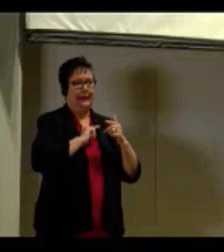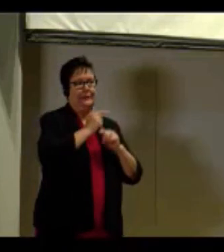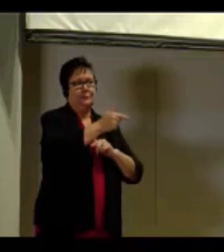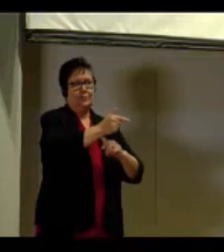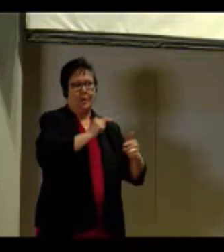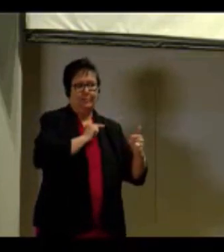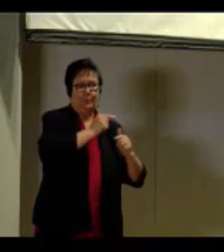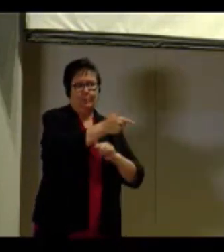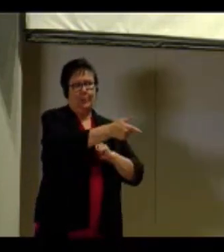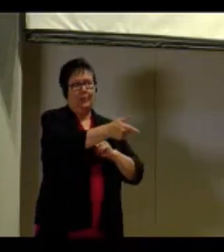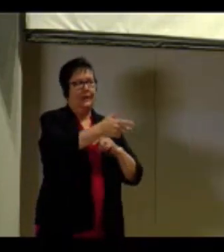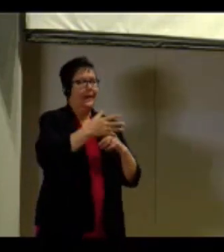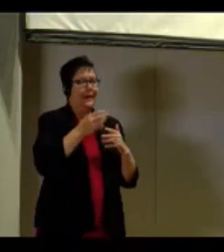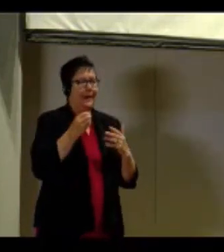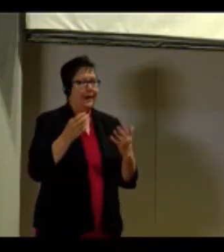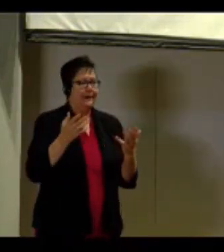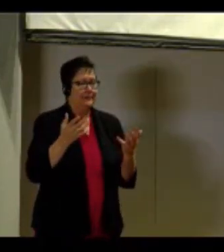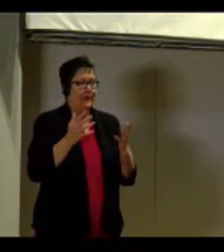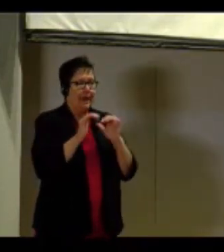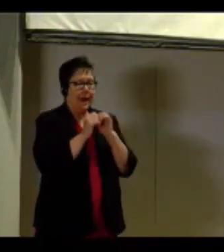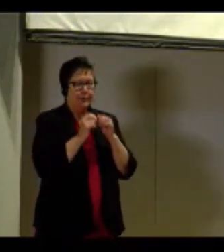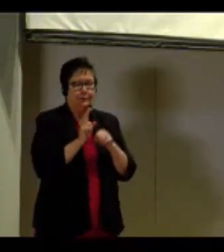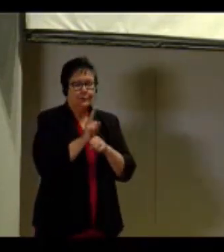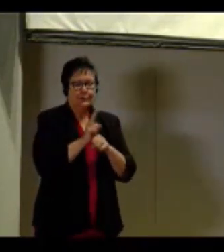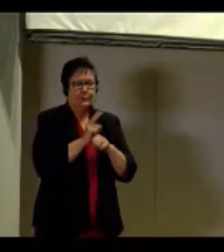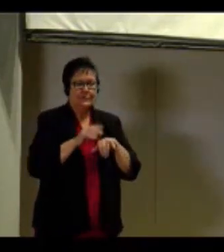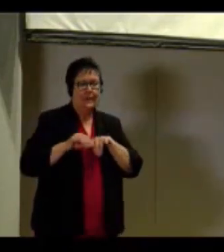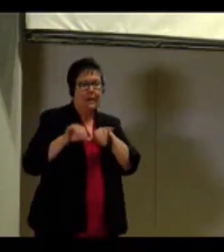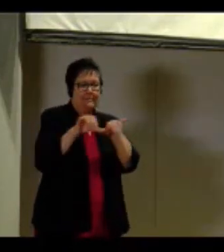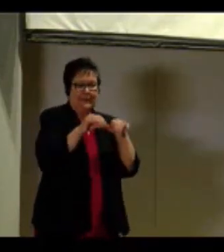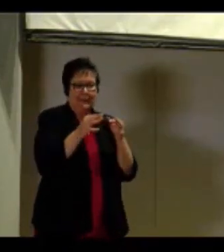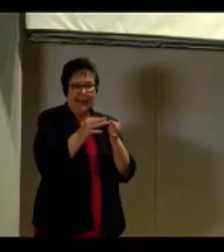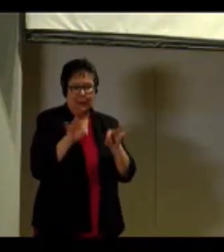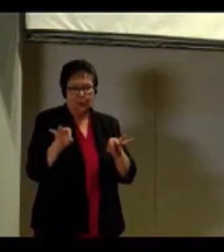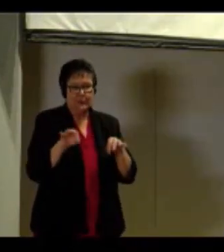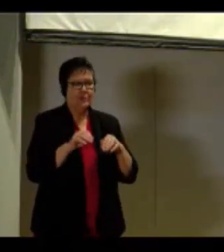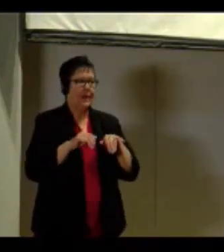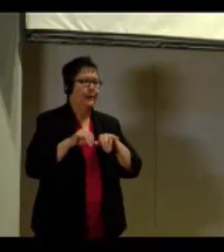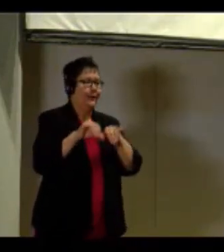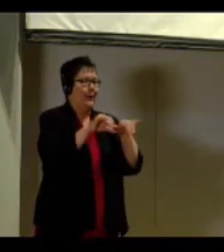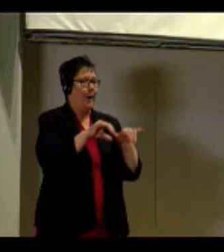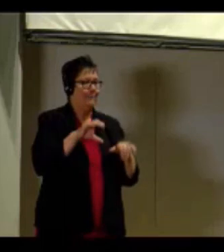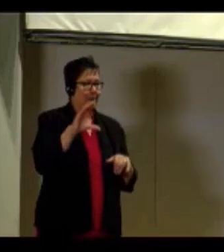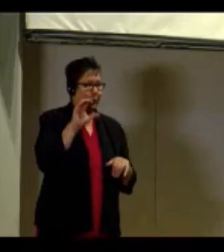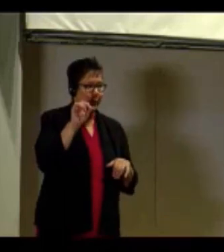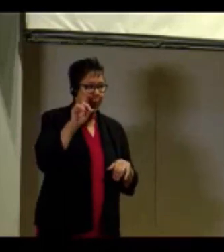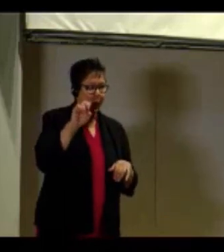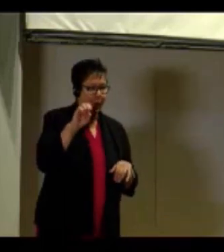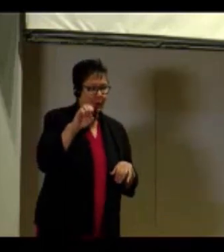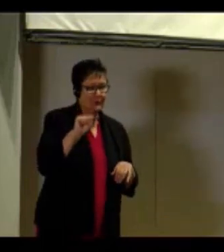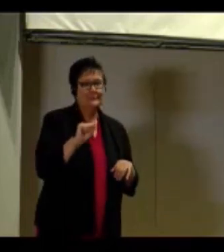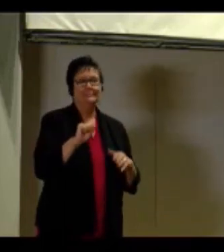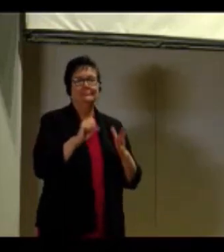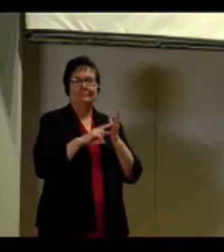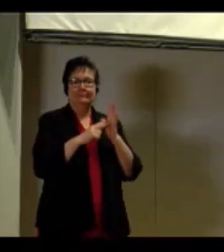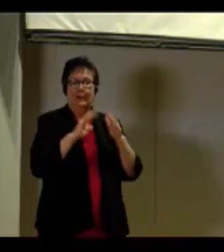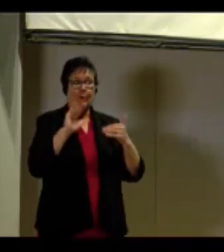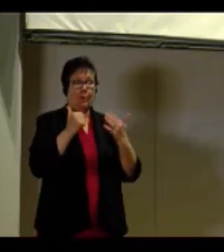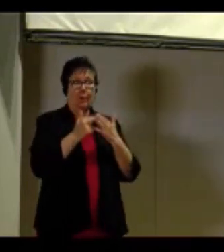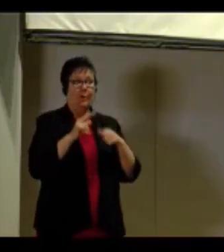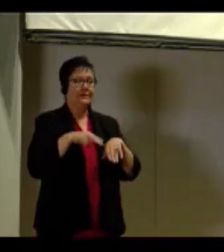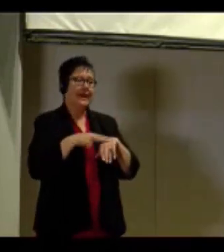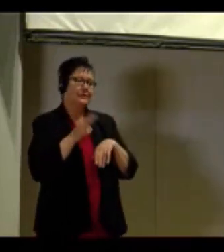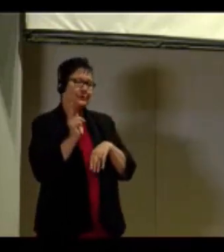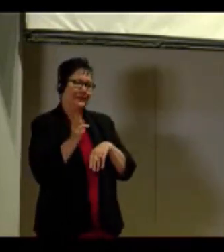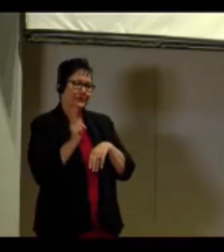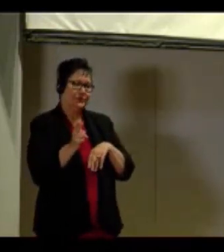interoperable and a way to use common language and common codes and so that all of these natural history